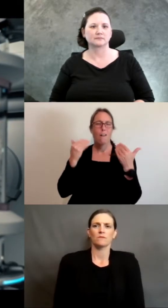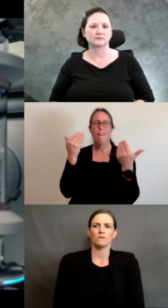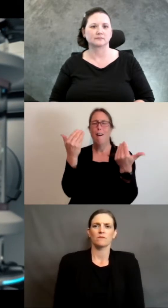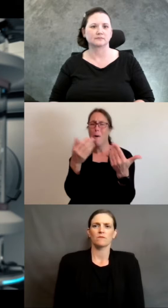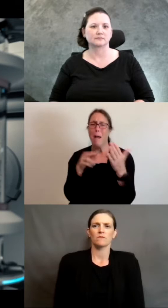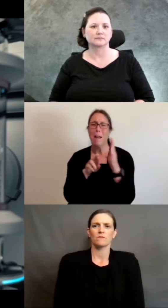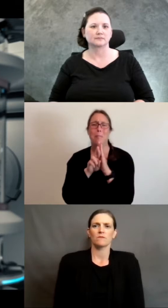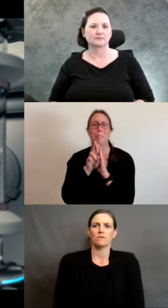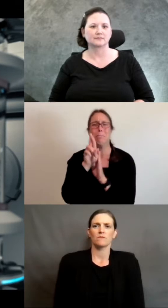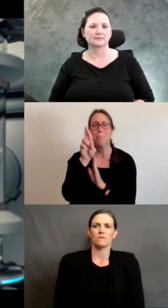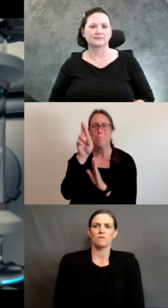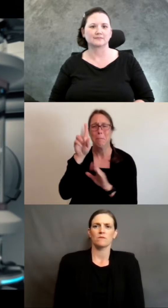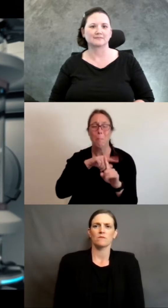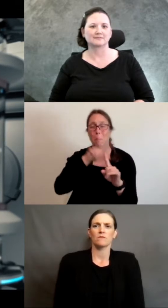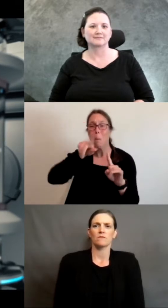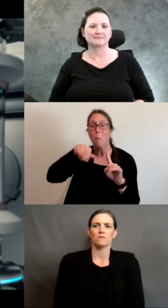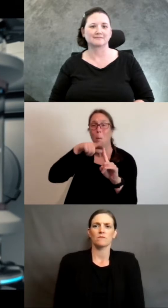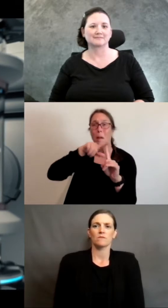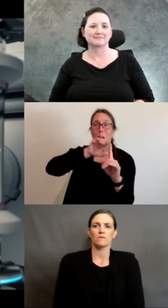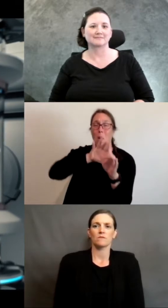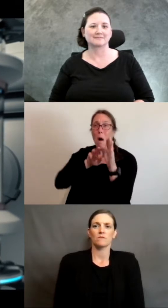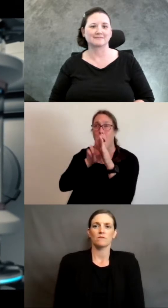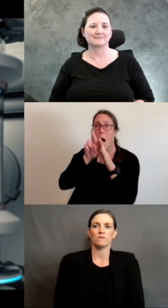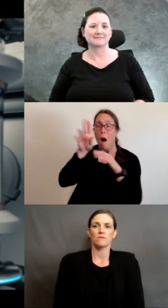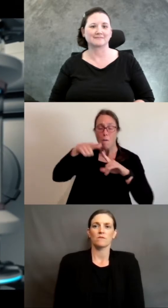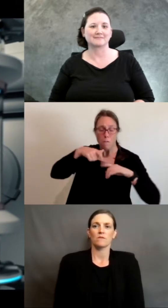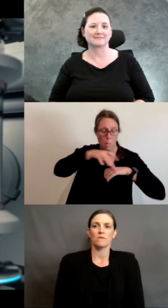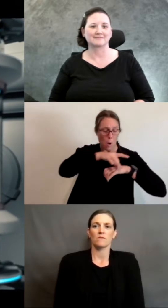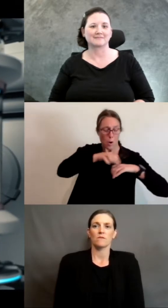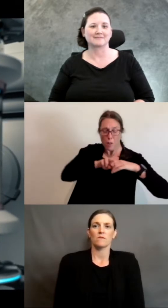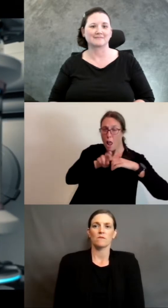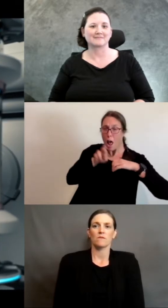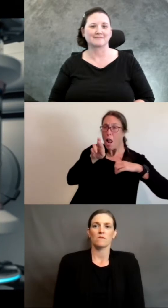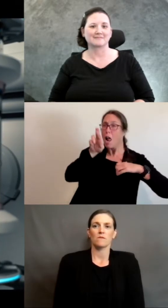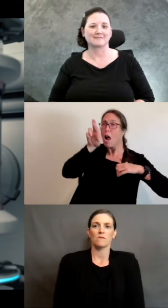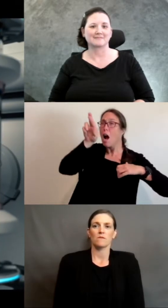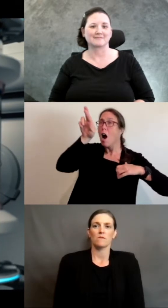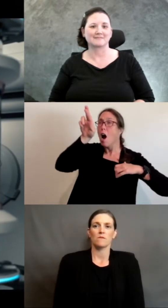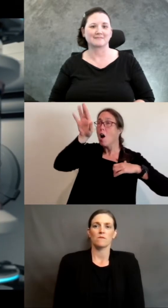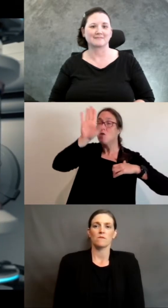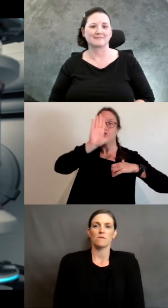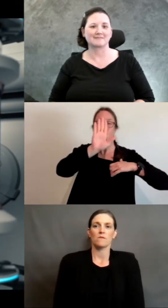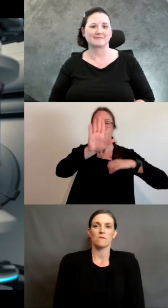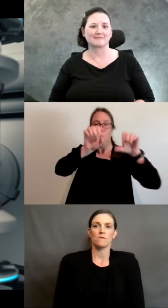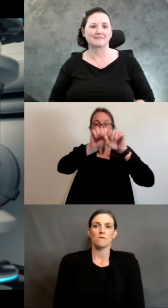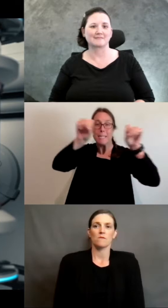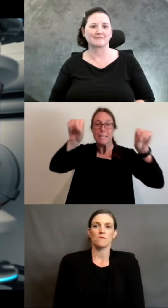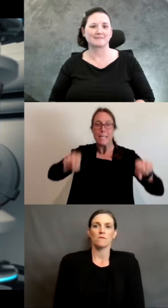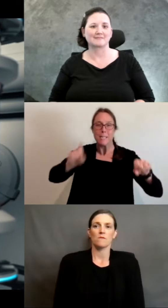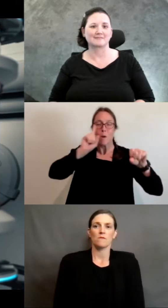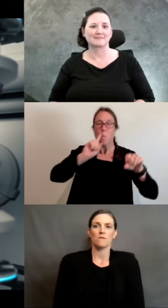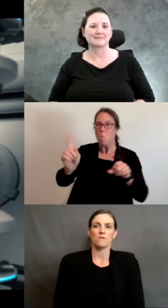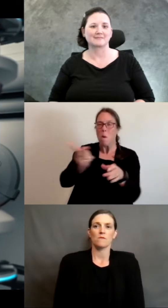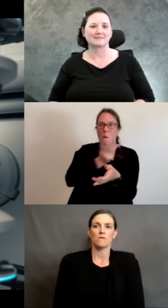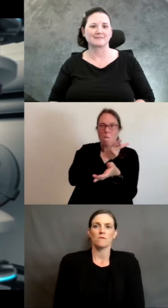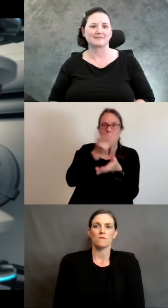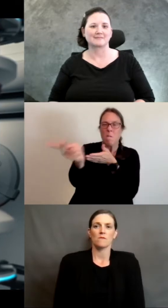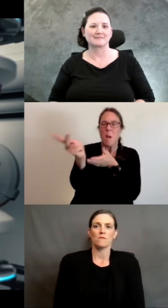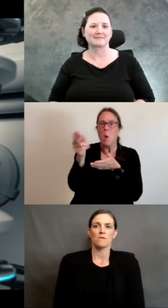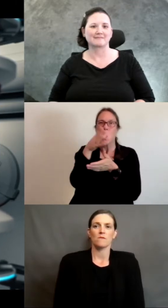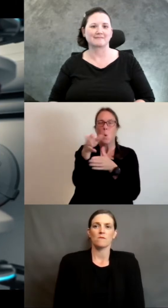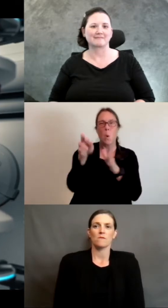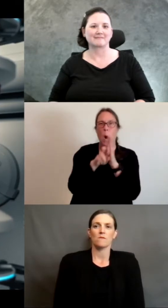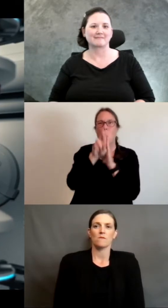outer space than all your systems will fail, and you will float forever into the cold grave of